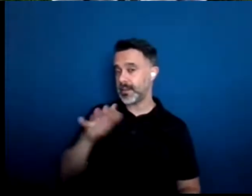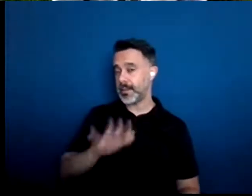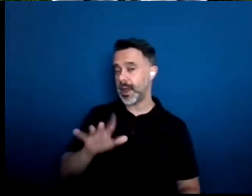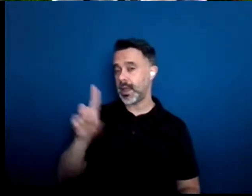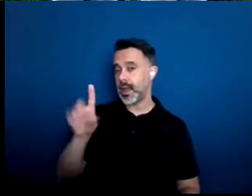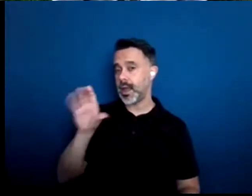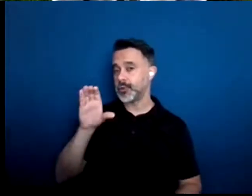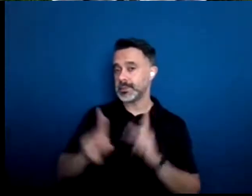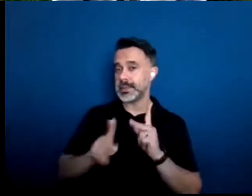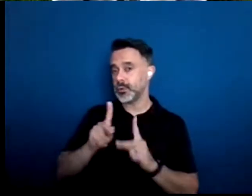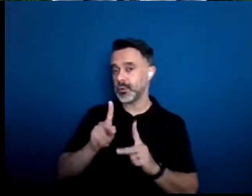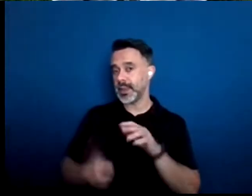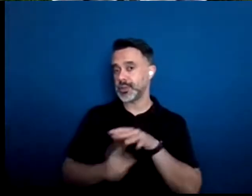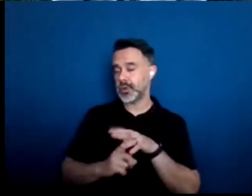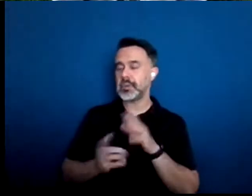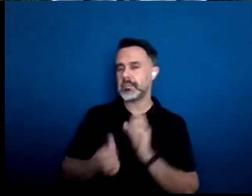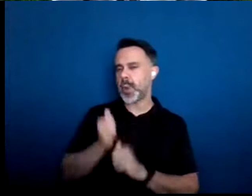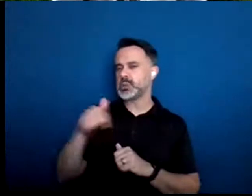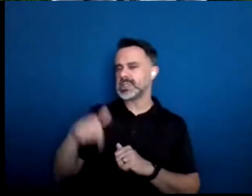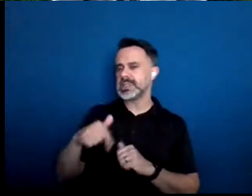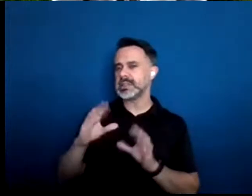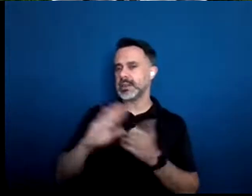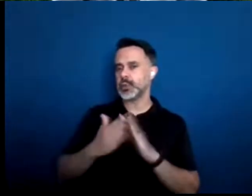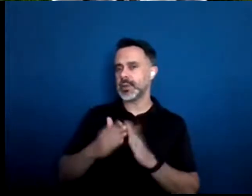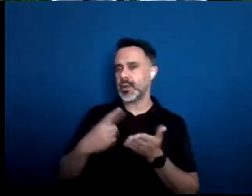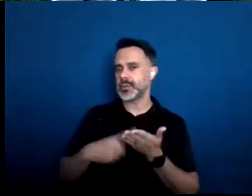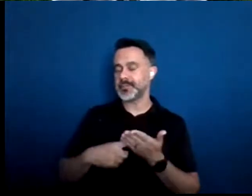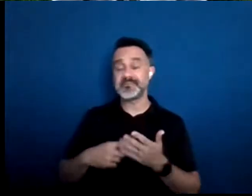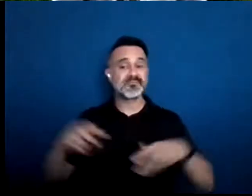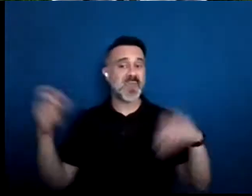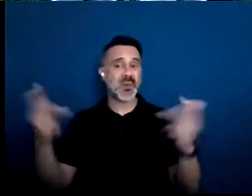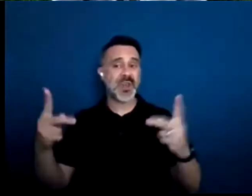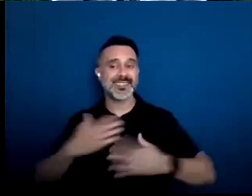of our community conversations. Okay, well, I hope everybody has a fabulous night. And